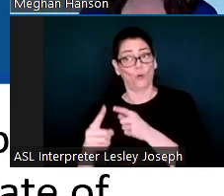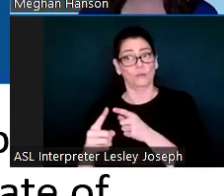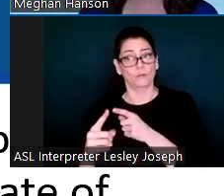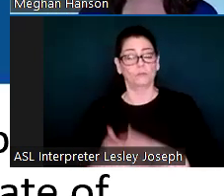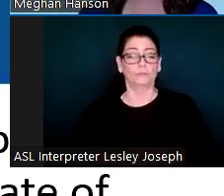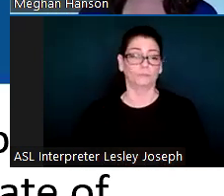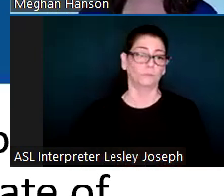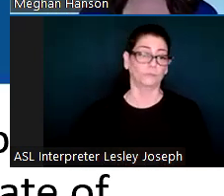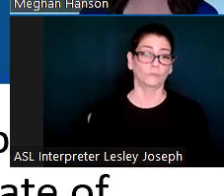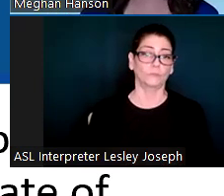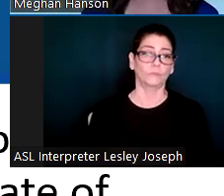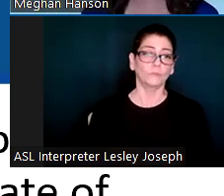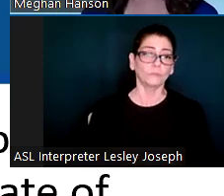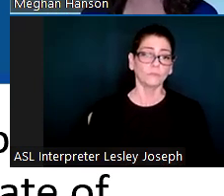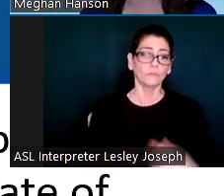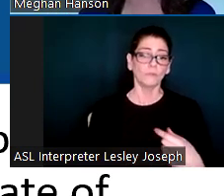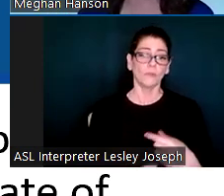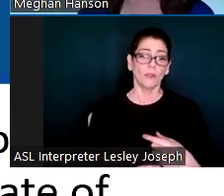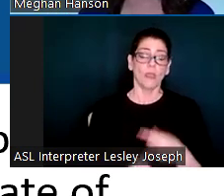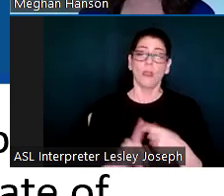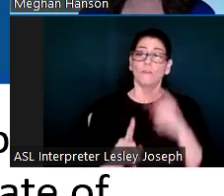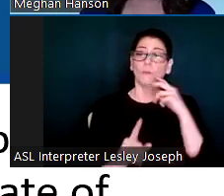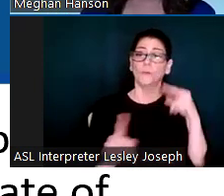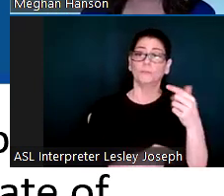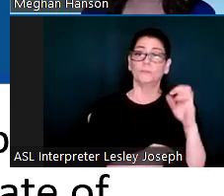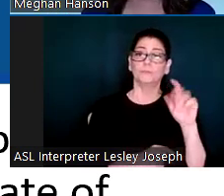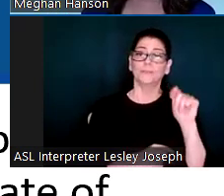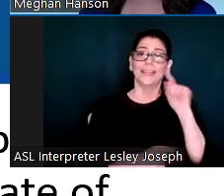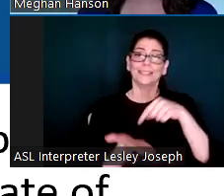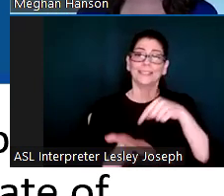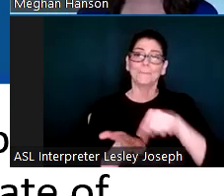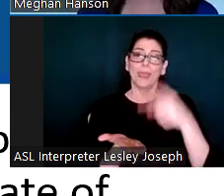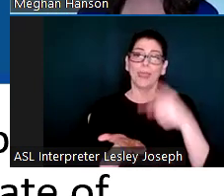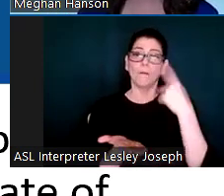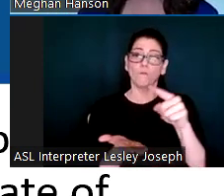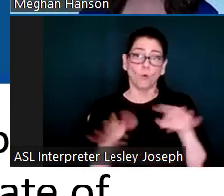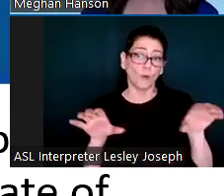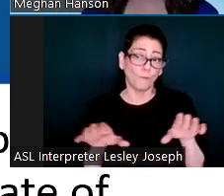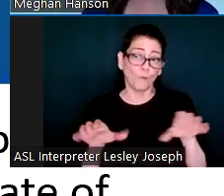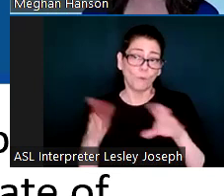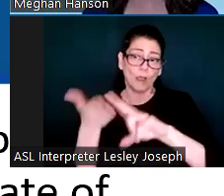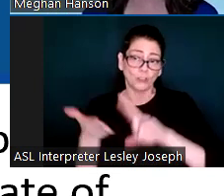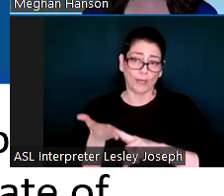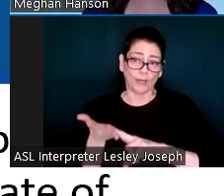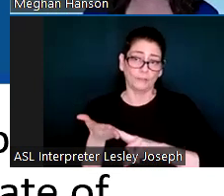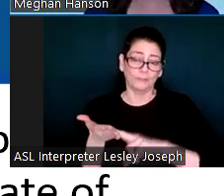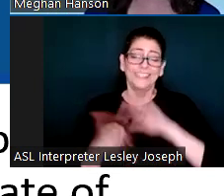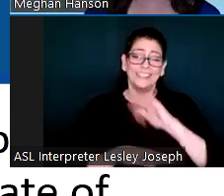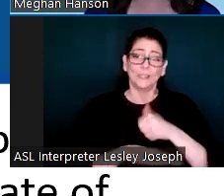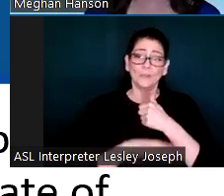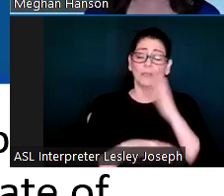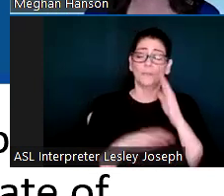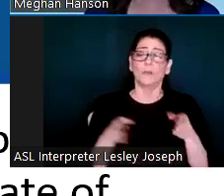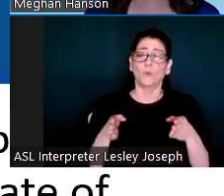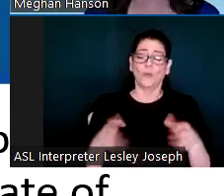achieve. From a grant perspective, these are pay-for-performance contracts, and it was set up in a way to allow continued